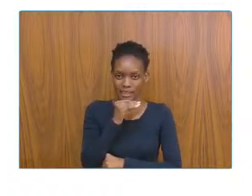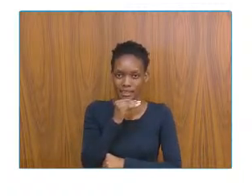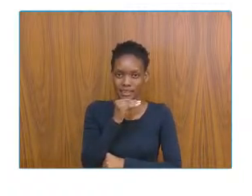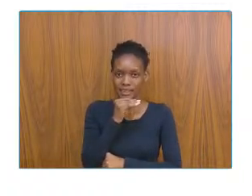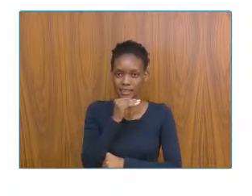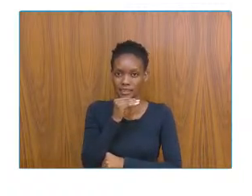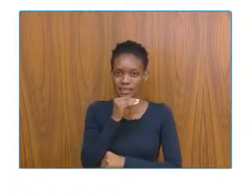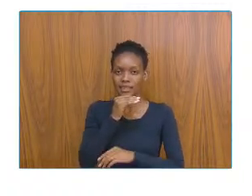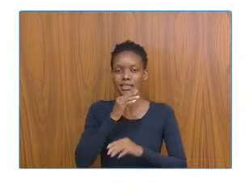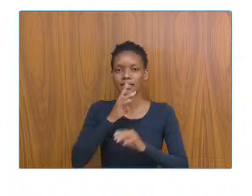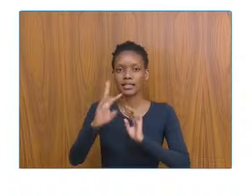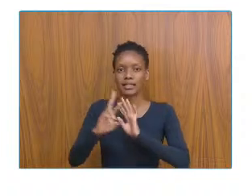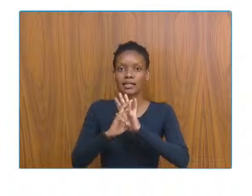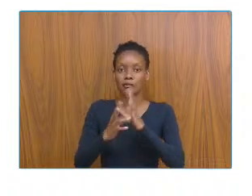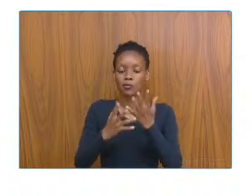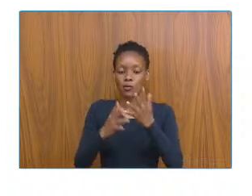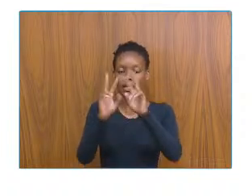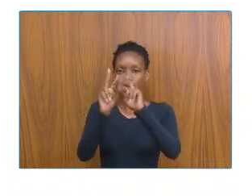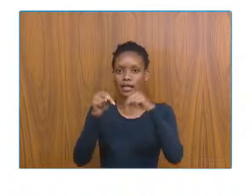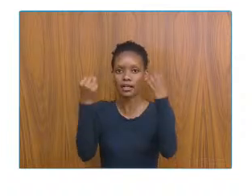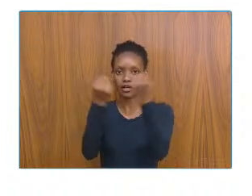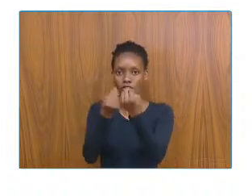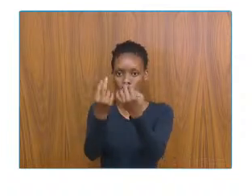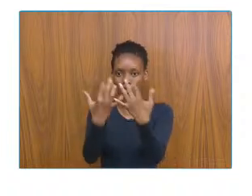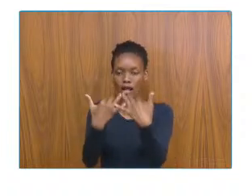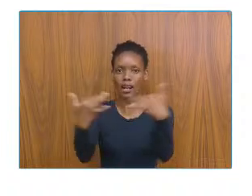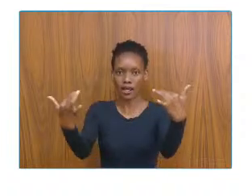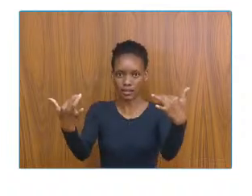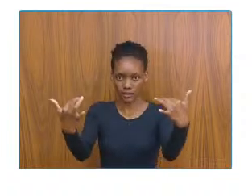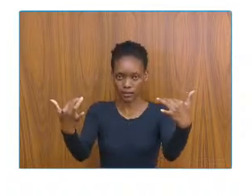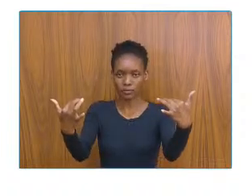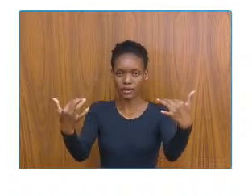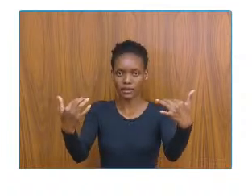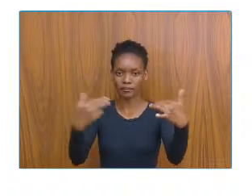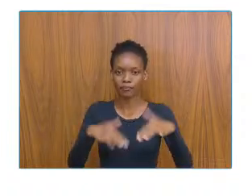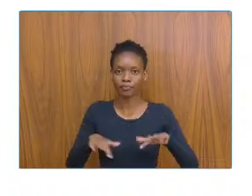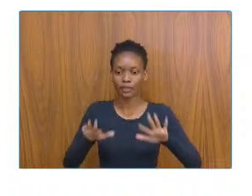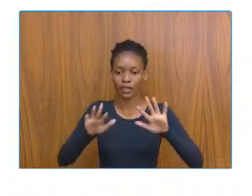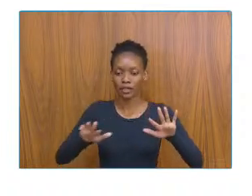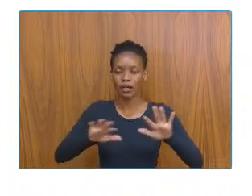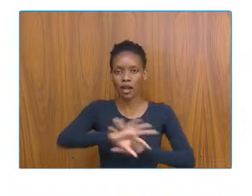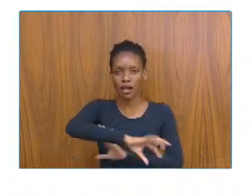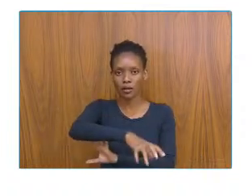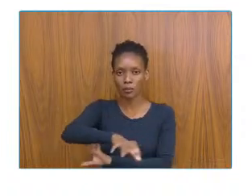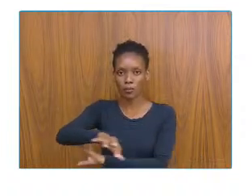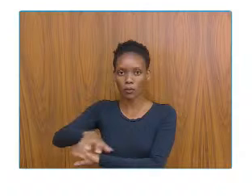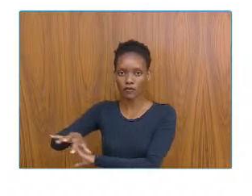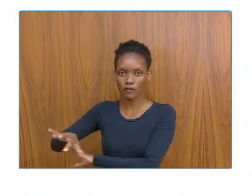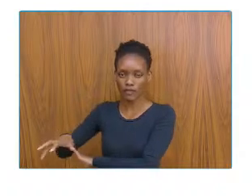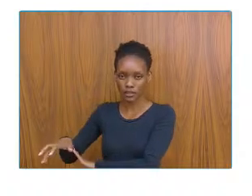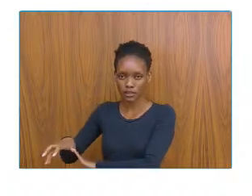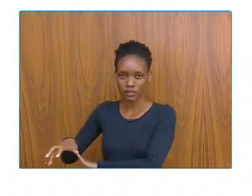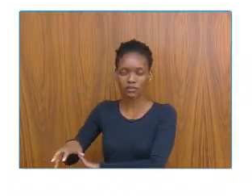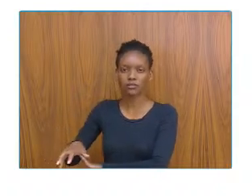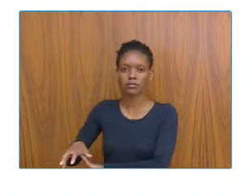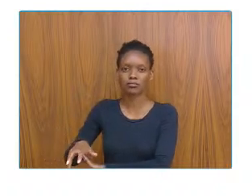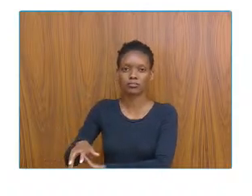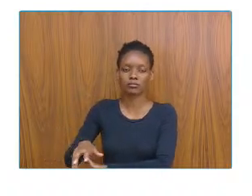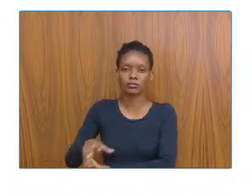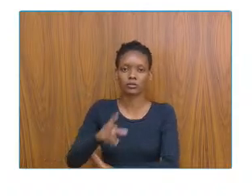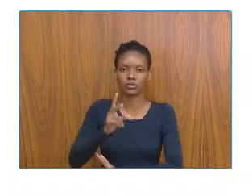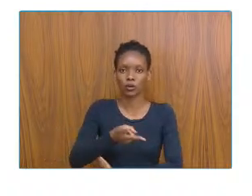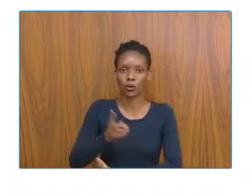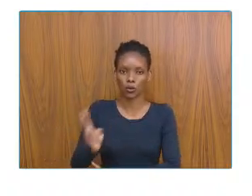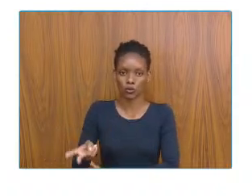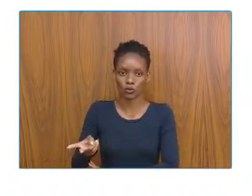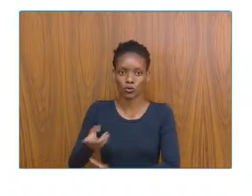representation seats in the National Assembly, the 9 province to national elections, as well as